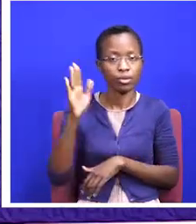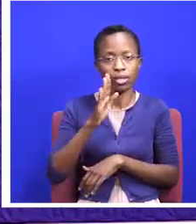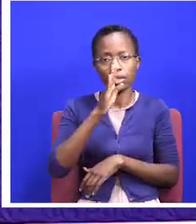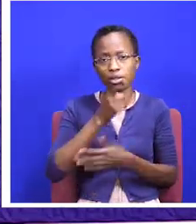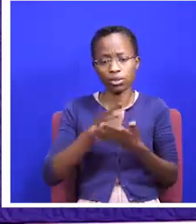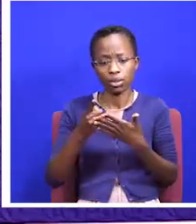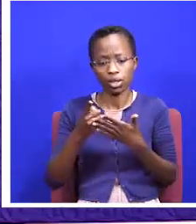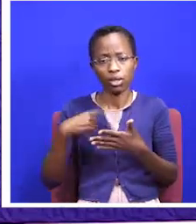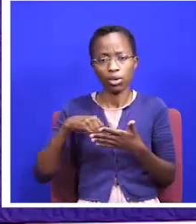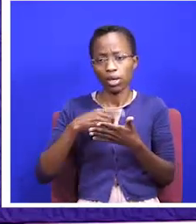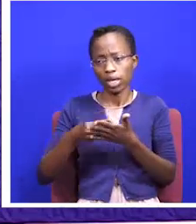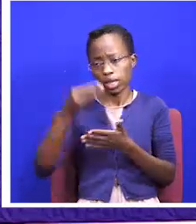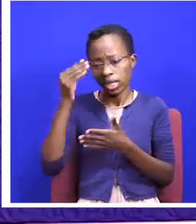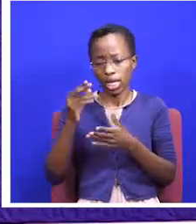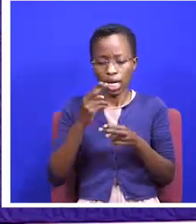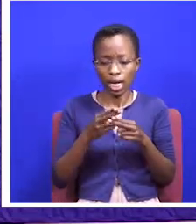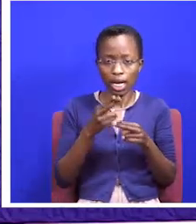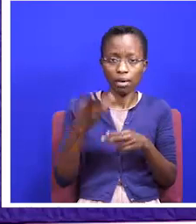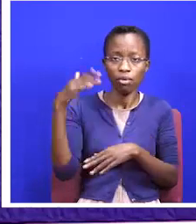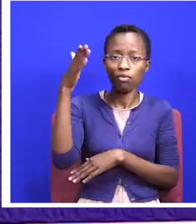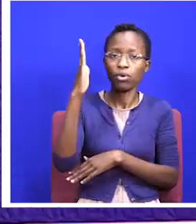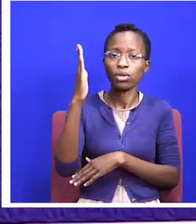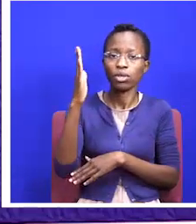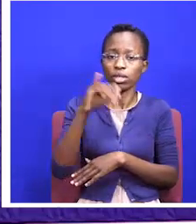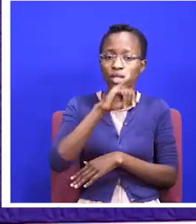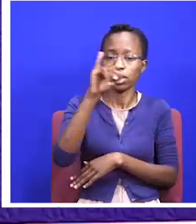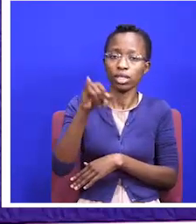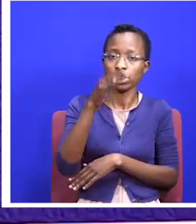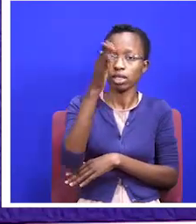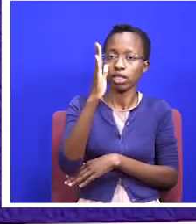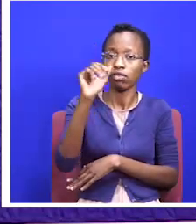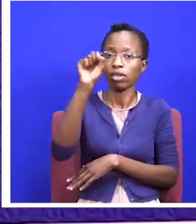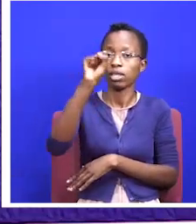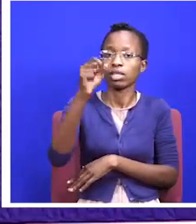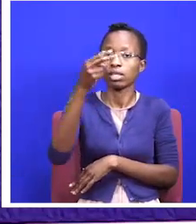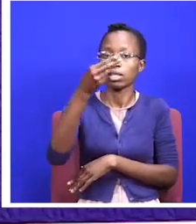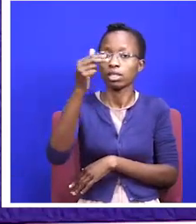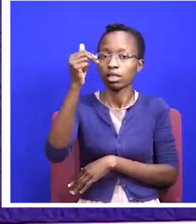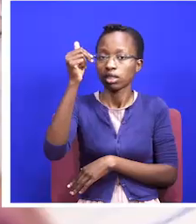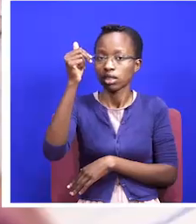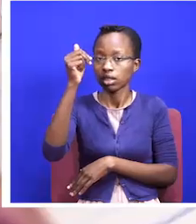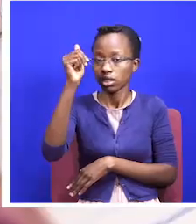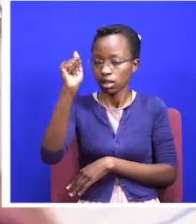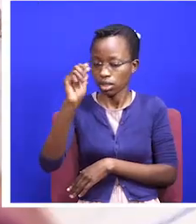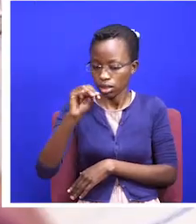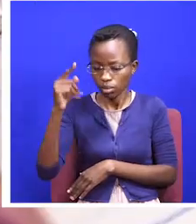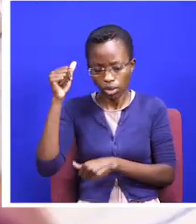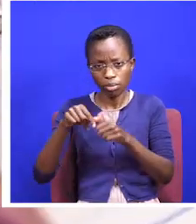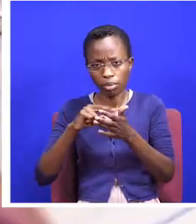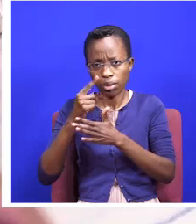as we go ahead in our lesson. Now, last week, we learned a name of God,